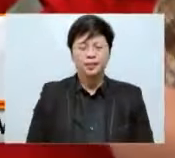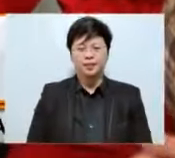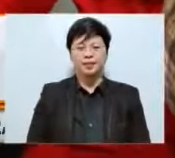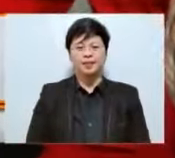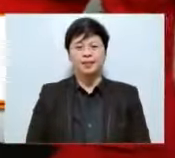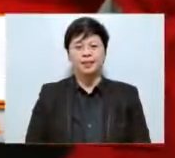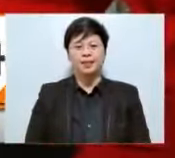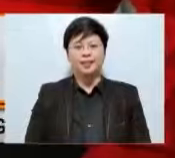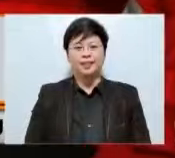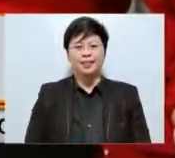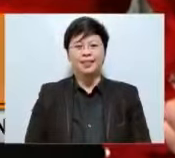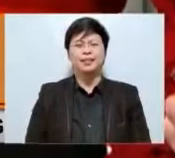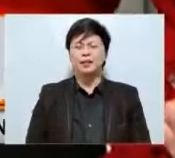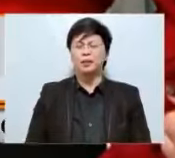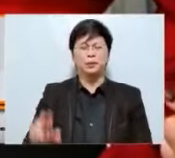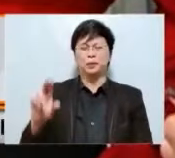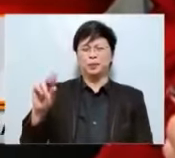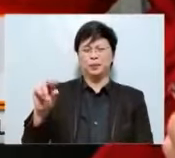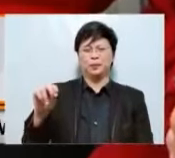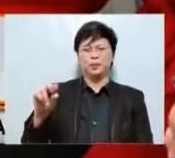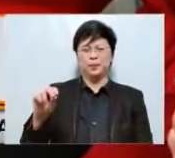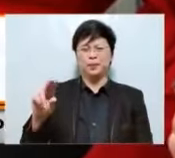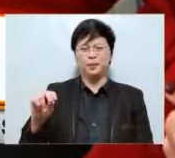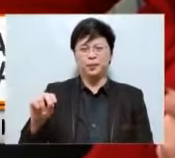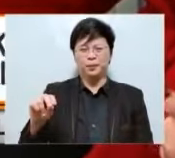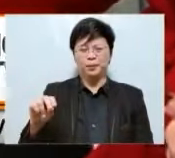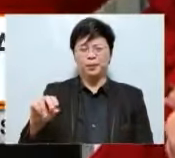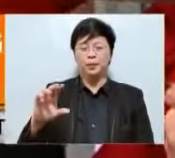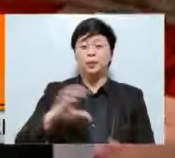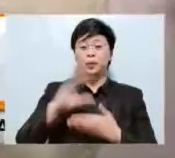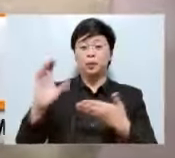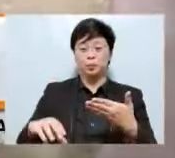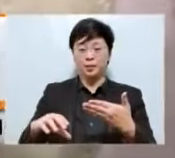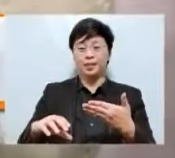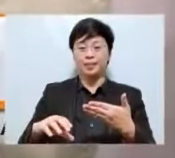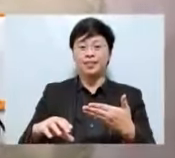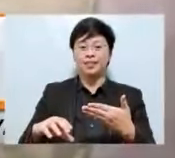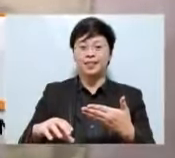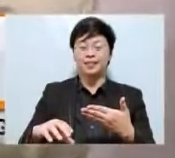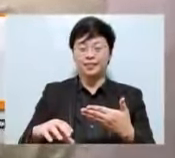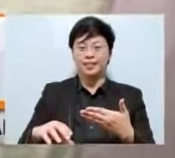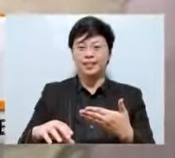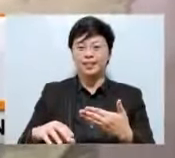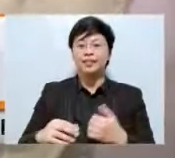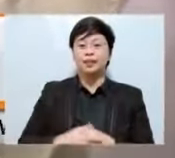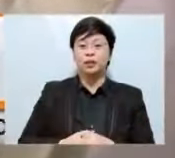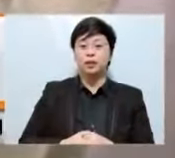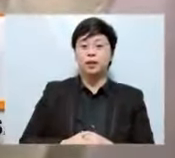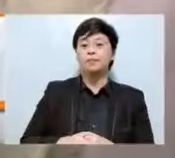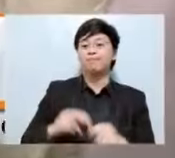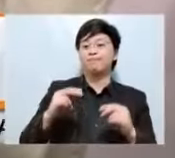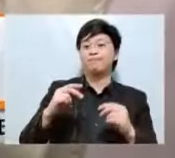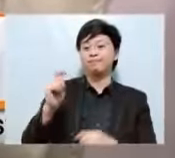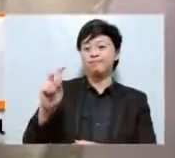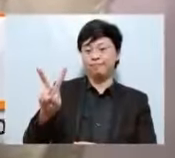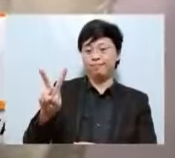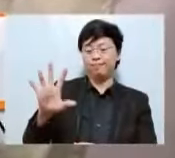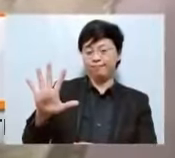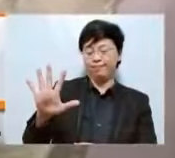Feeling lang. No. Kompleto na rito sa Kapatid Network ang Showbiz Royalty Family. Ang